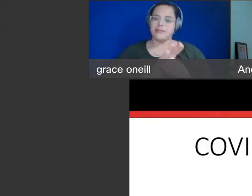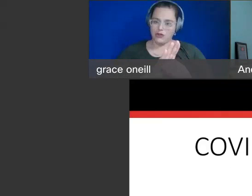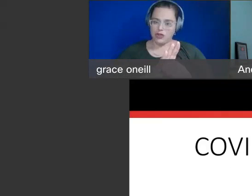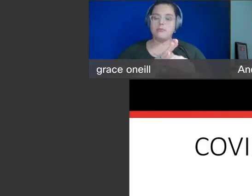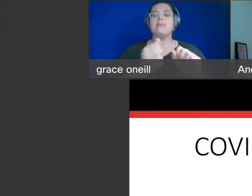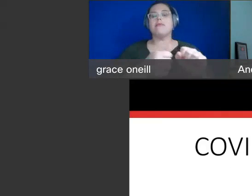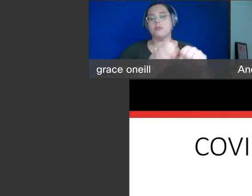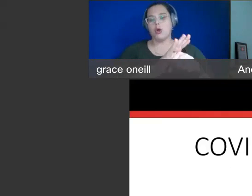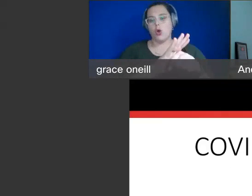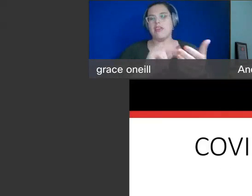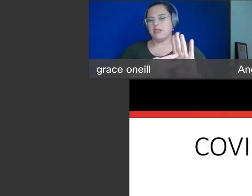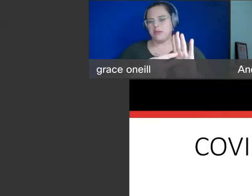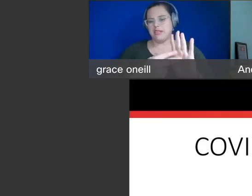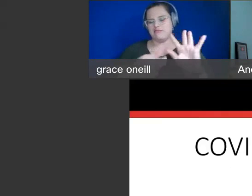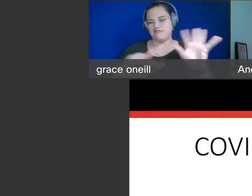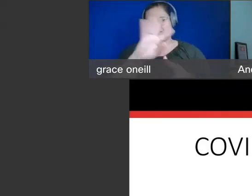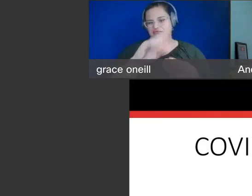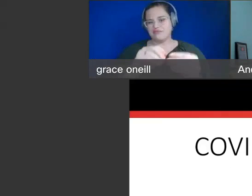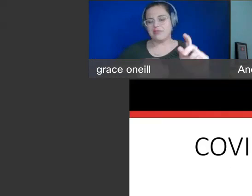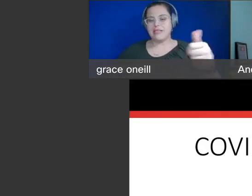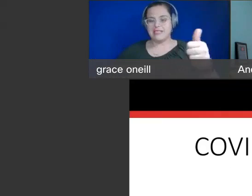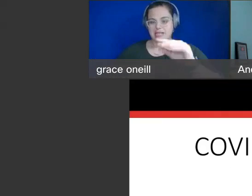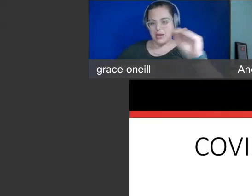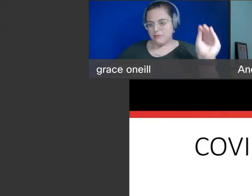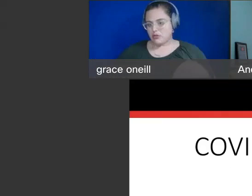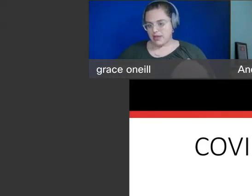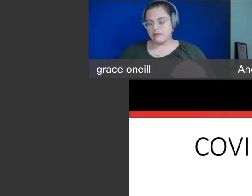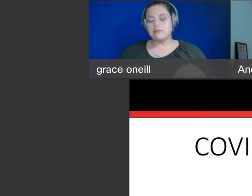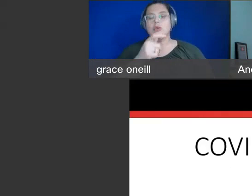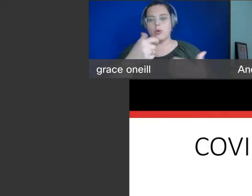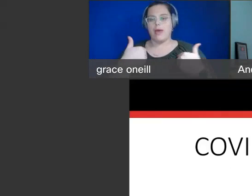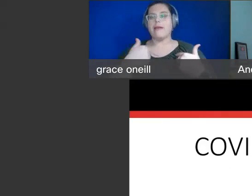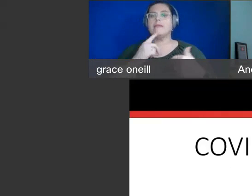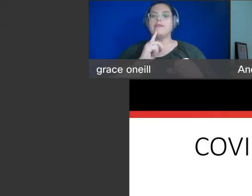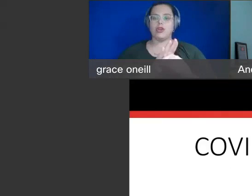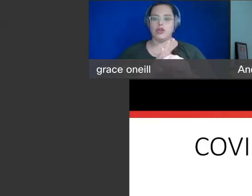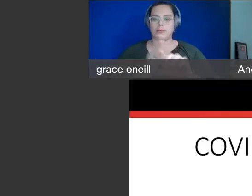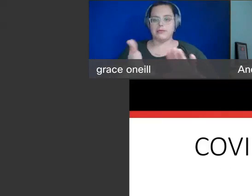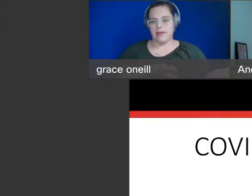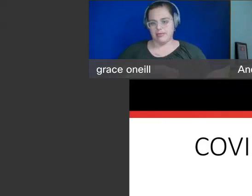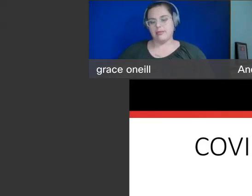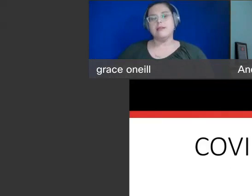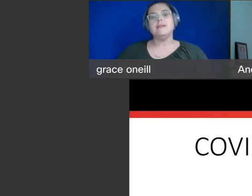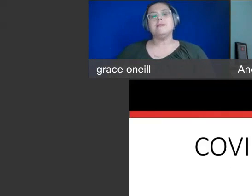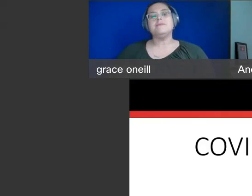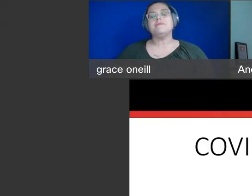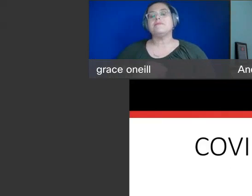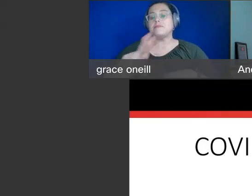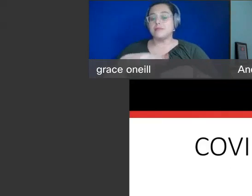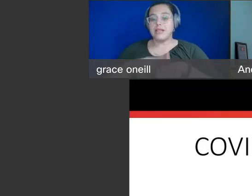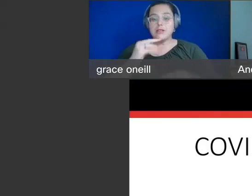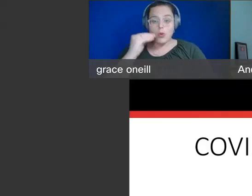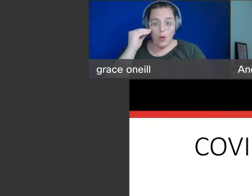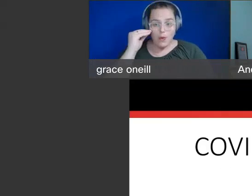10% of people in ICFs who contracted COVID and had a confirmed COVID death. In natural homes, the